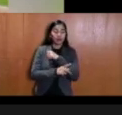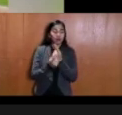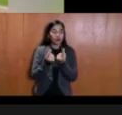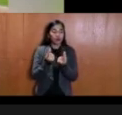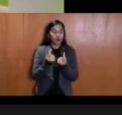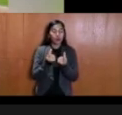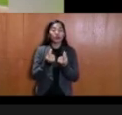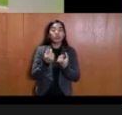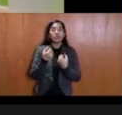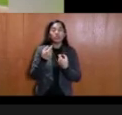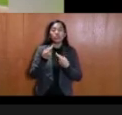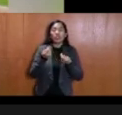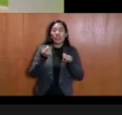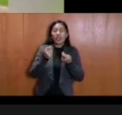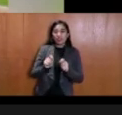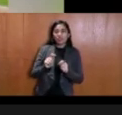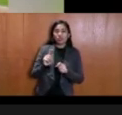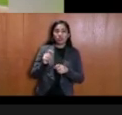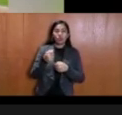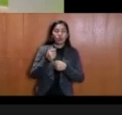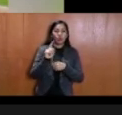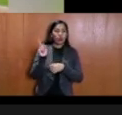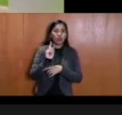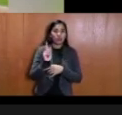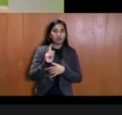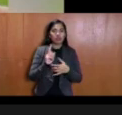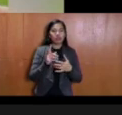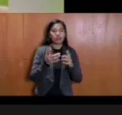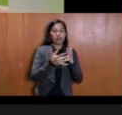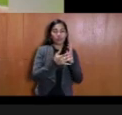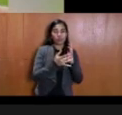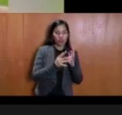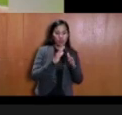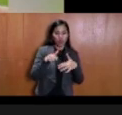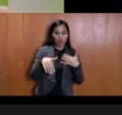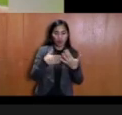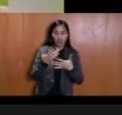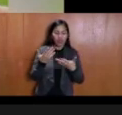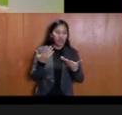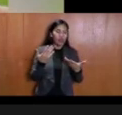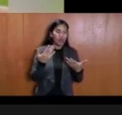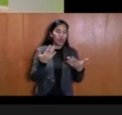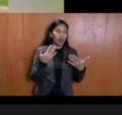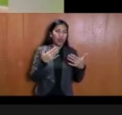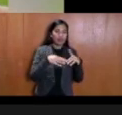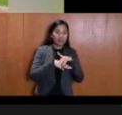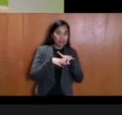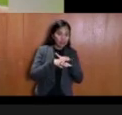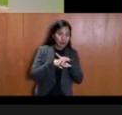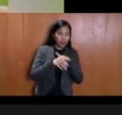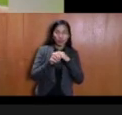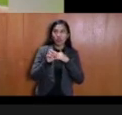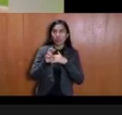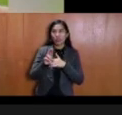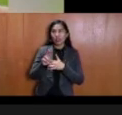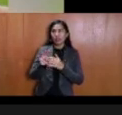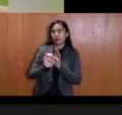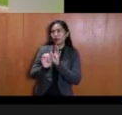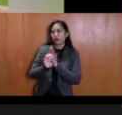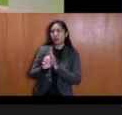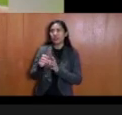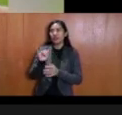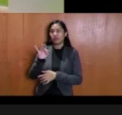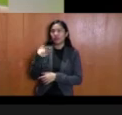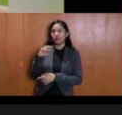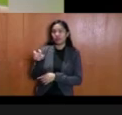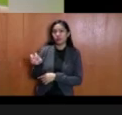to digitalize artifacts. Accommodations are all digitally accessible. Every tourist who arrives, you